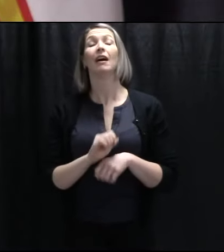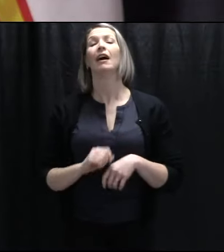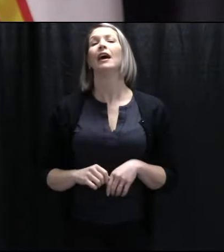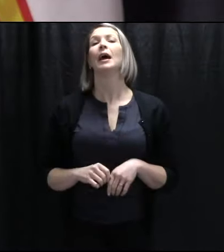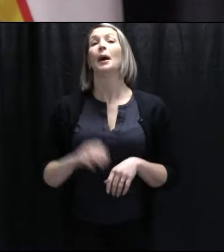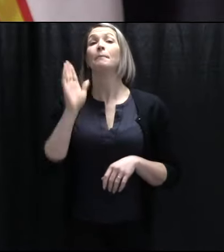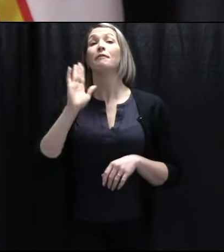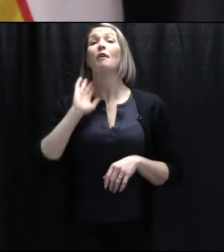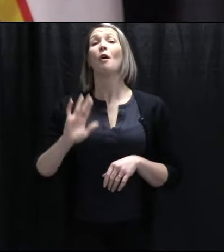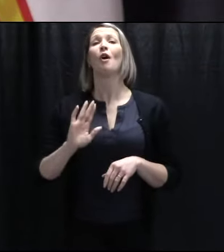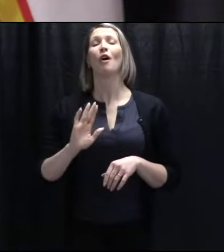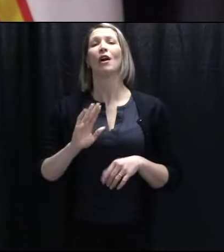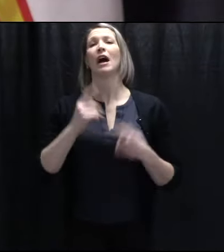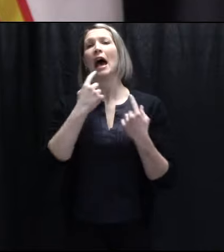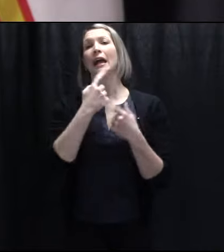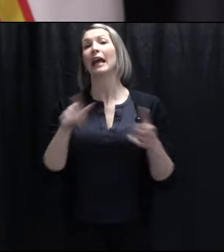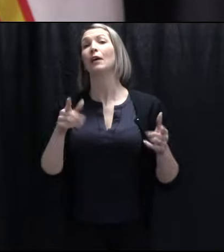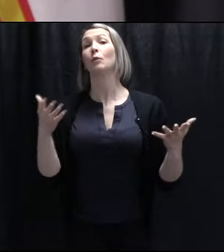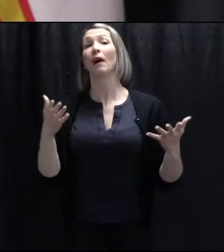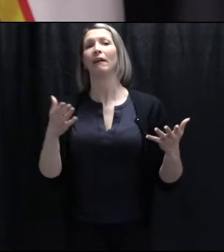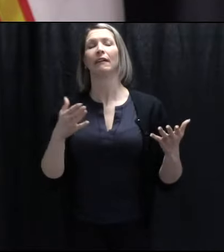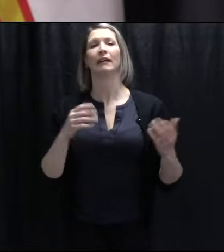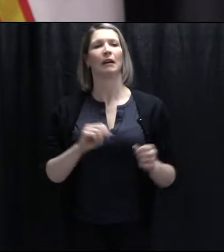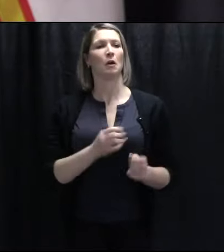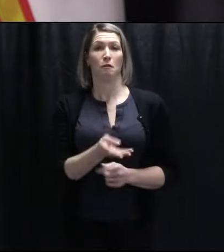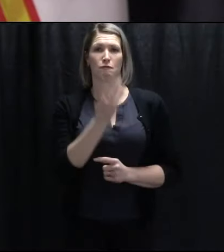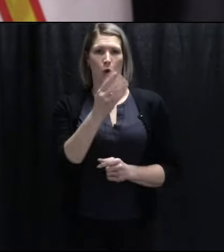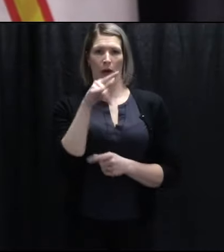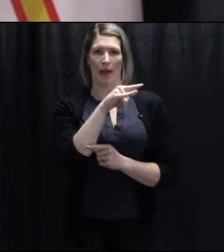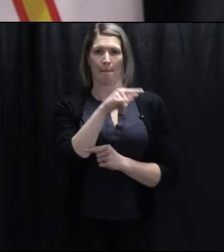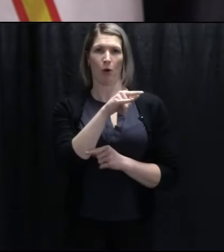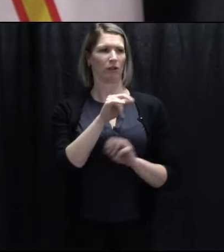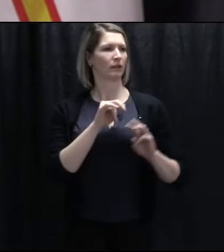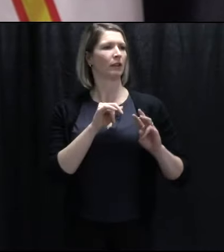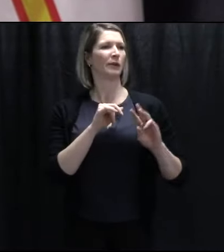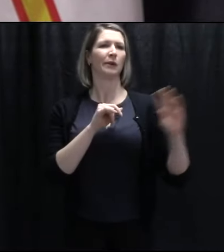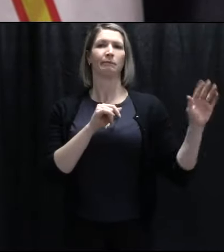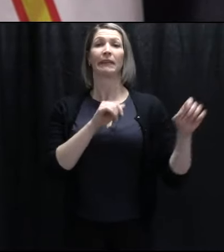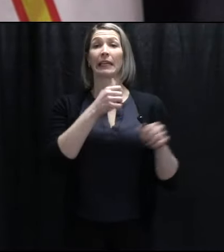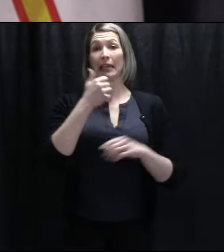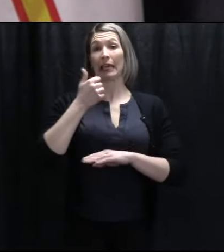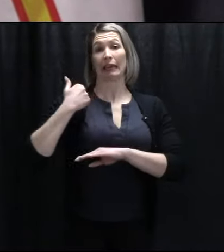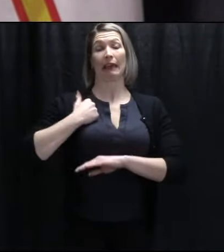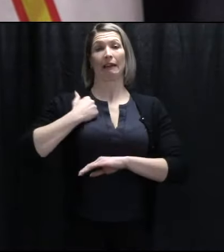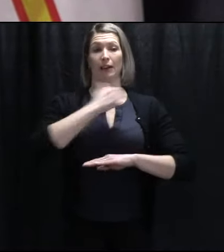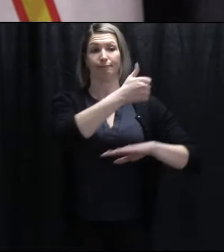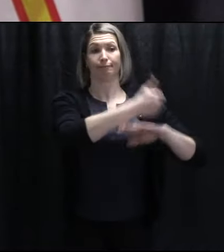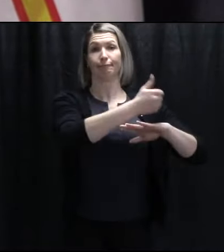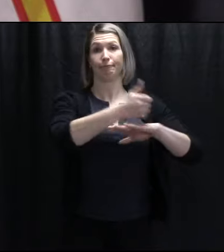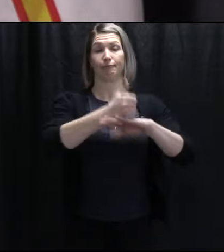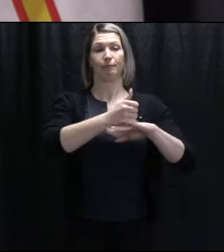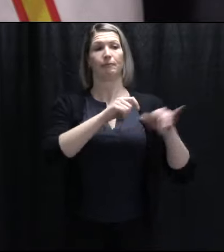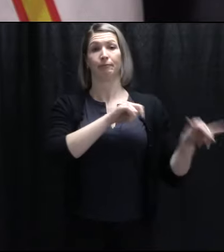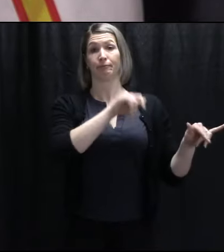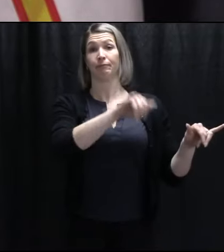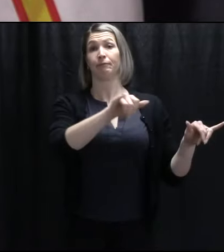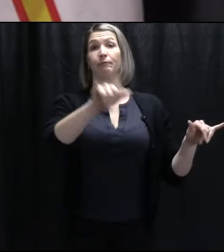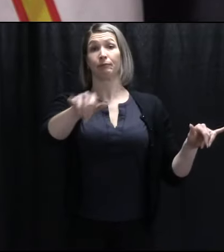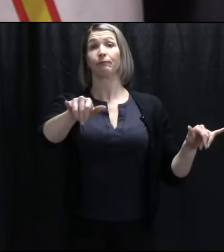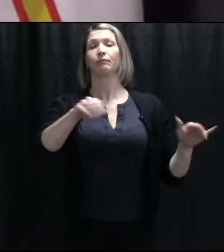4 international designated airports in Canada, well, then you would immediately have to self-isolate